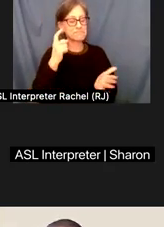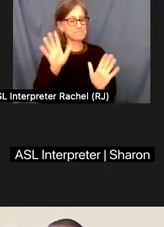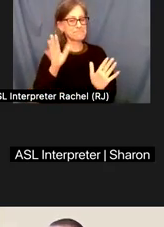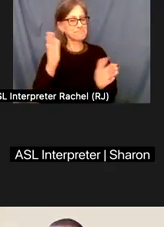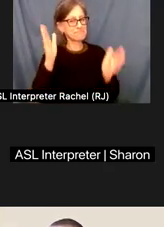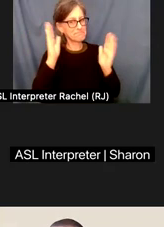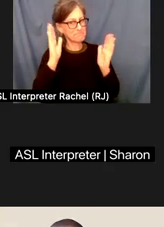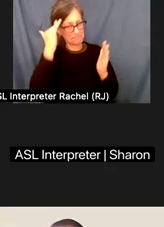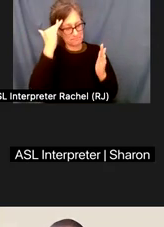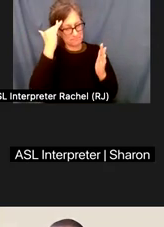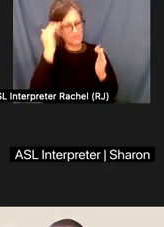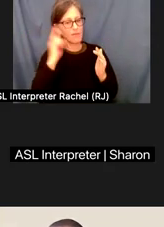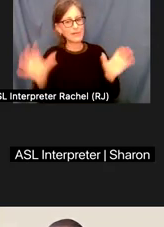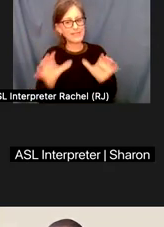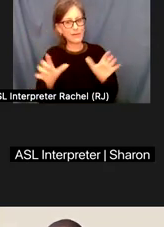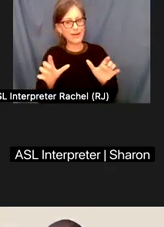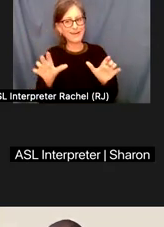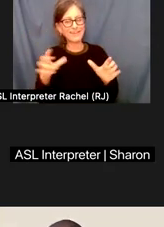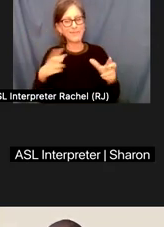the holidays. Thank you, Dina.